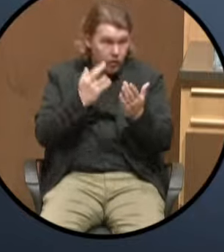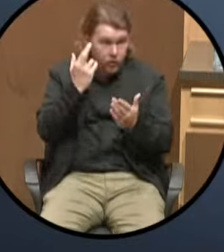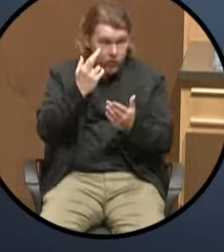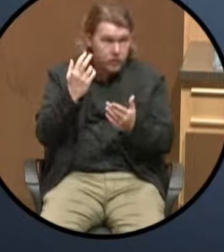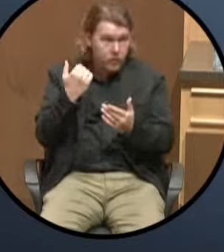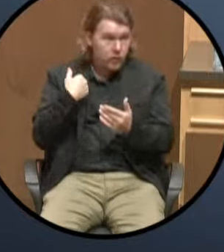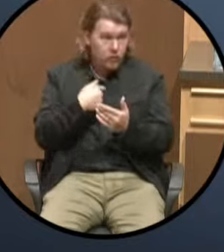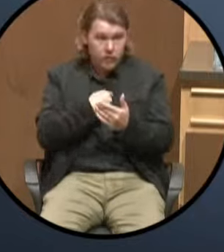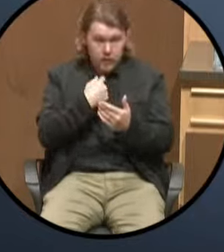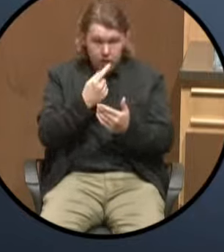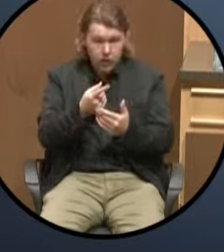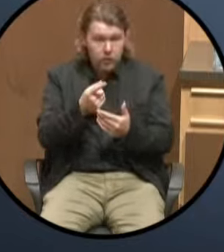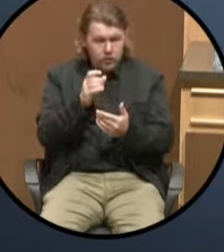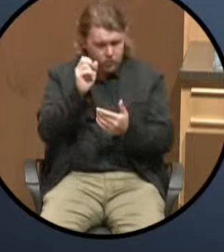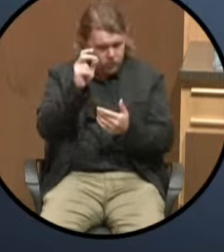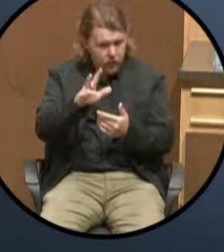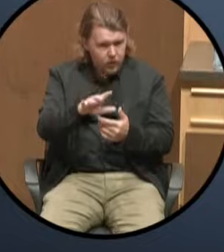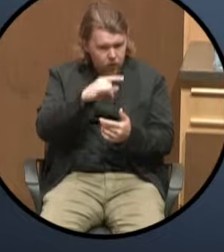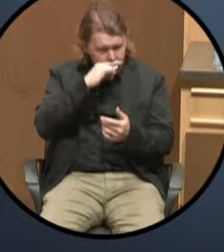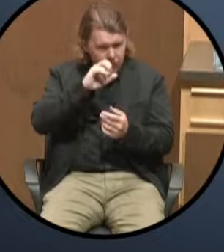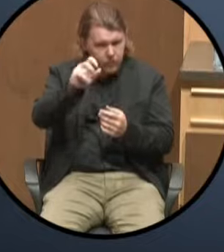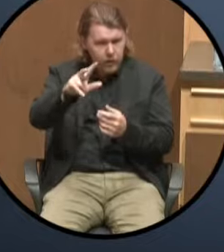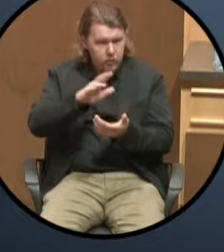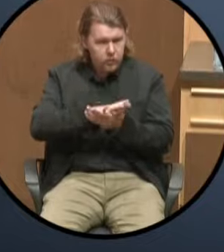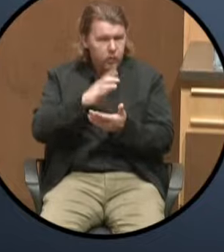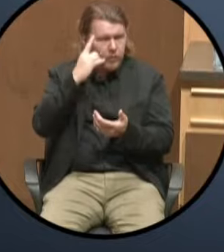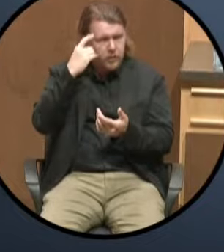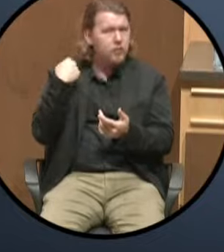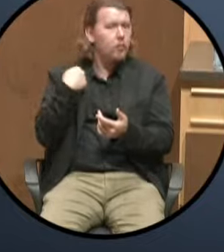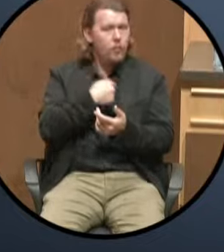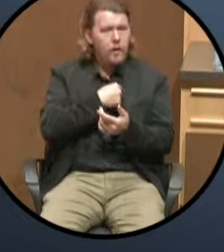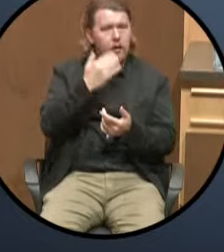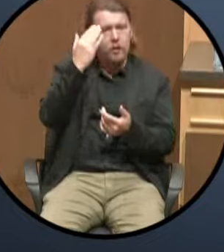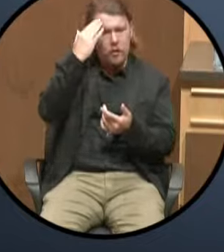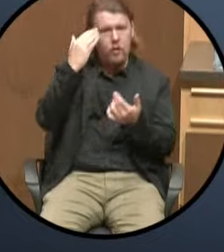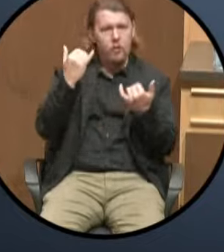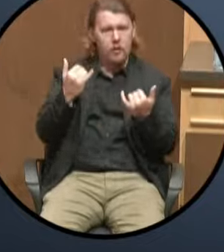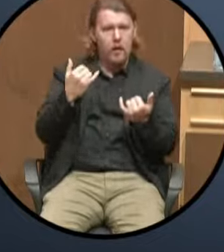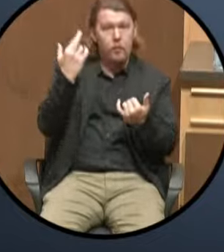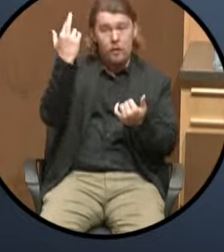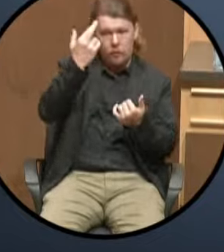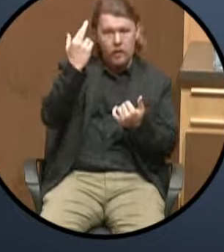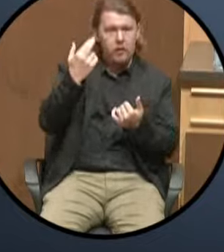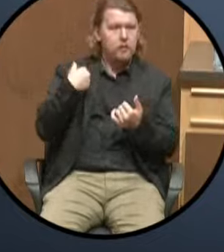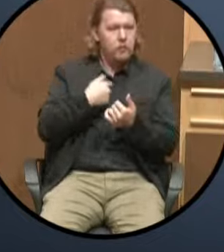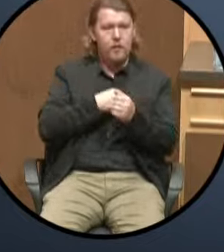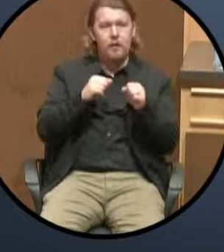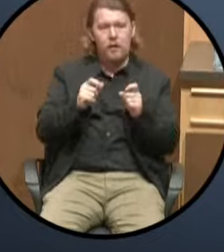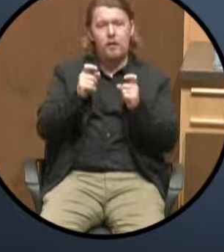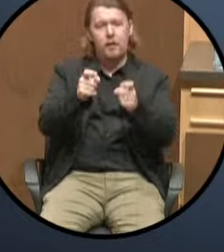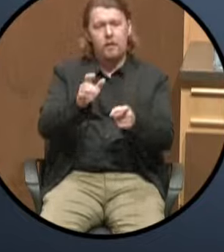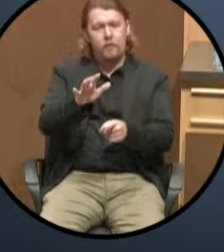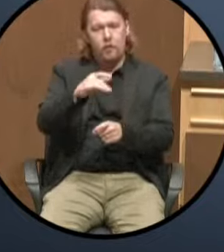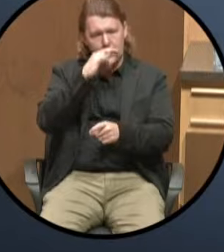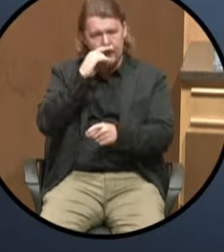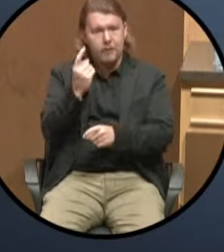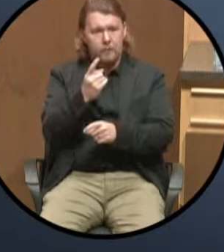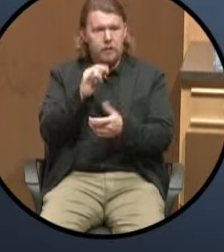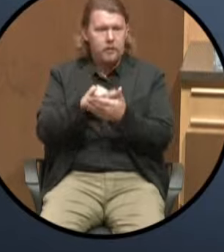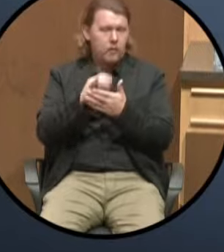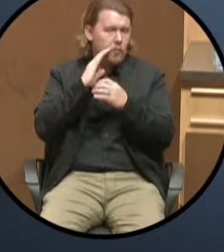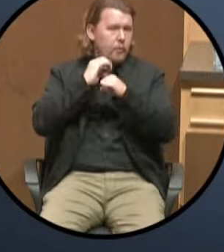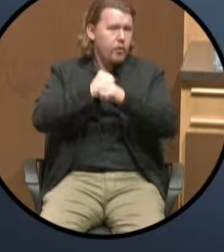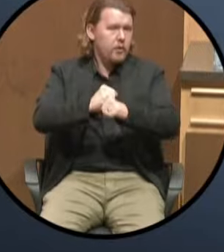you that it's okay for your child to go back to school is because we also now realize that we're able to give your child something to protect